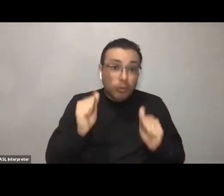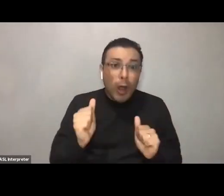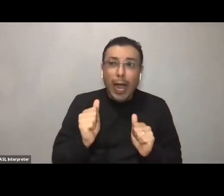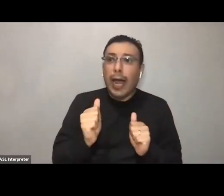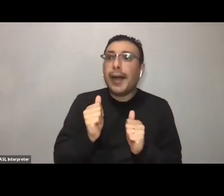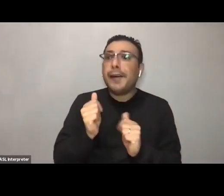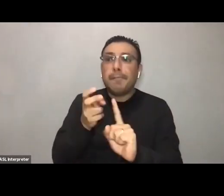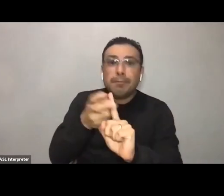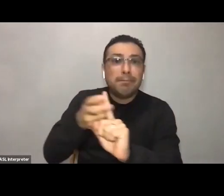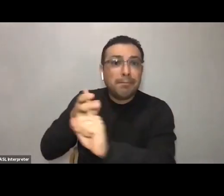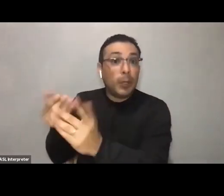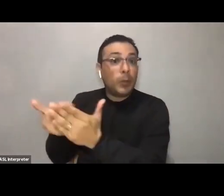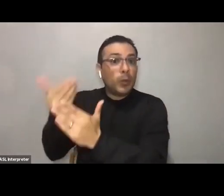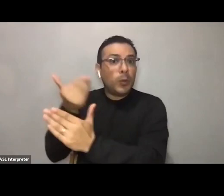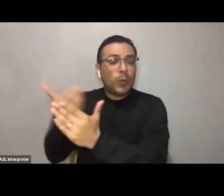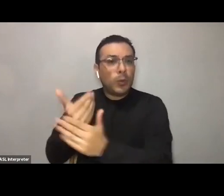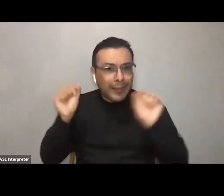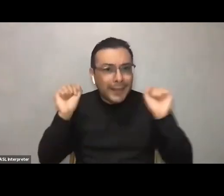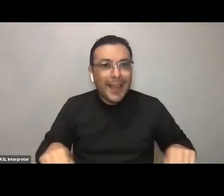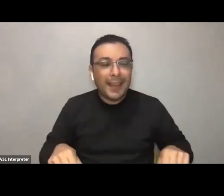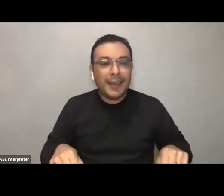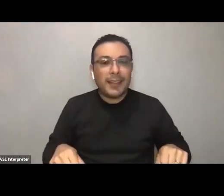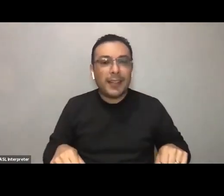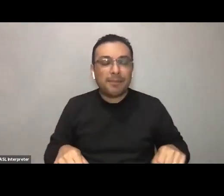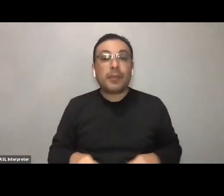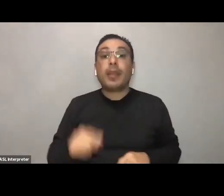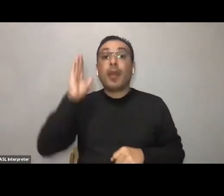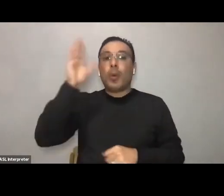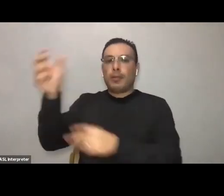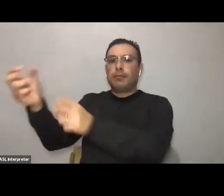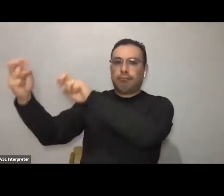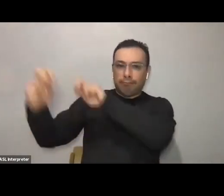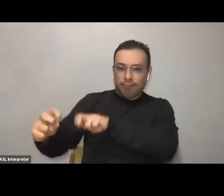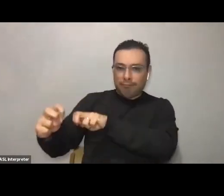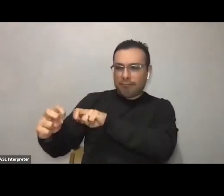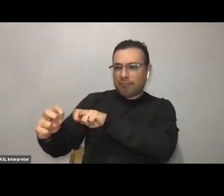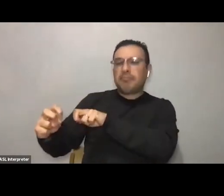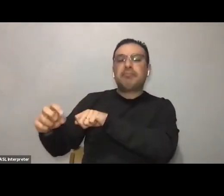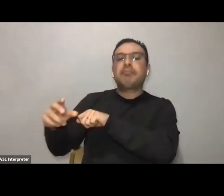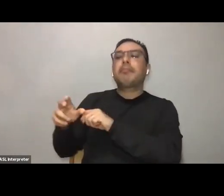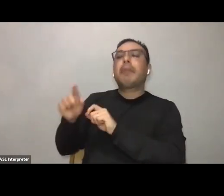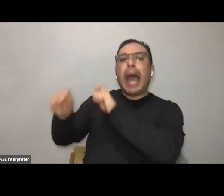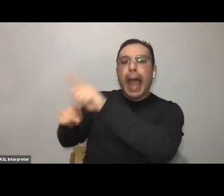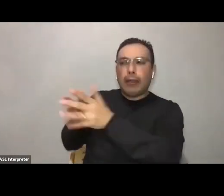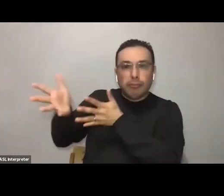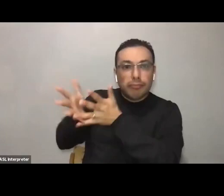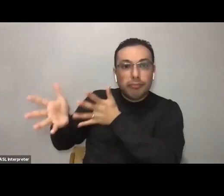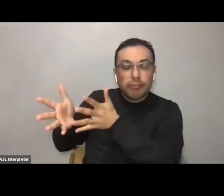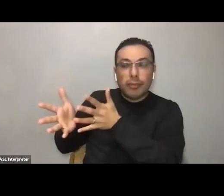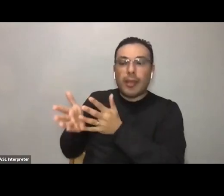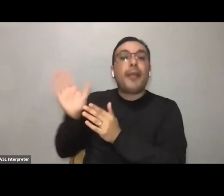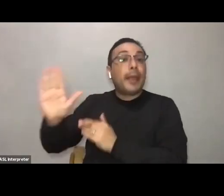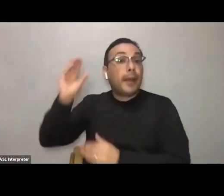panelists in the second portion of this program that adapting to this